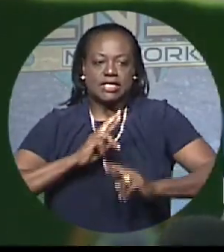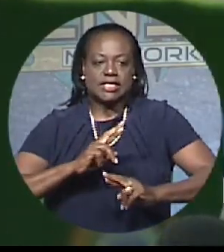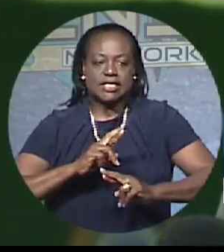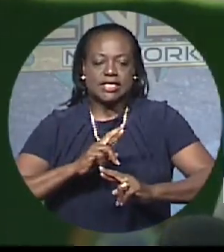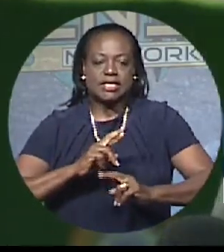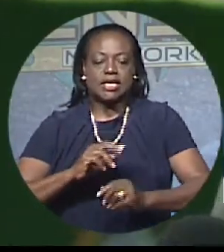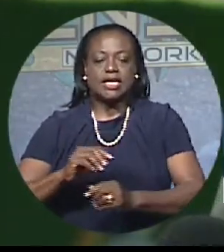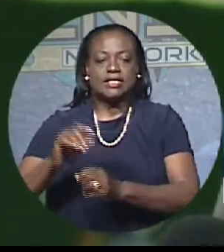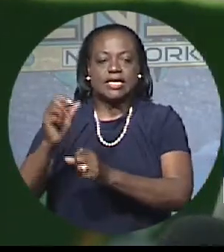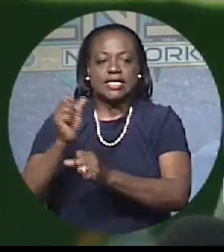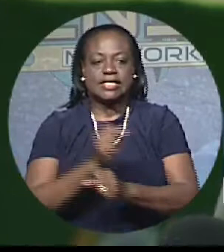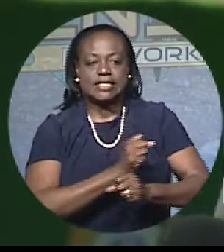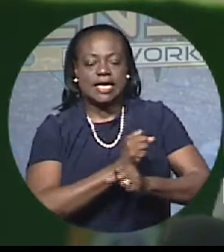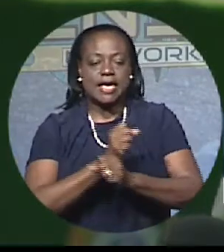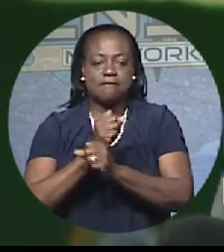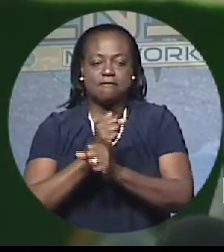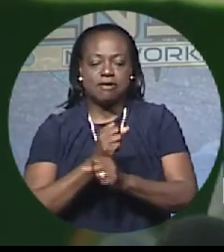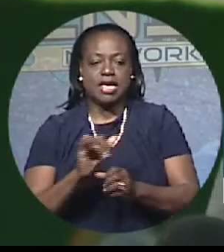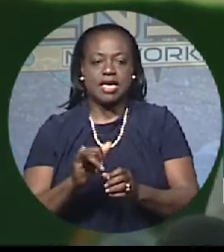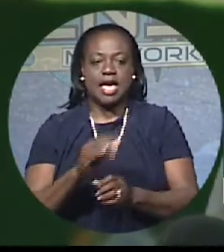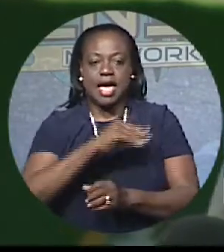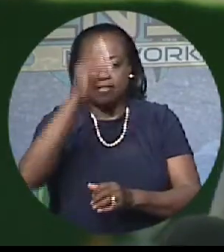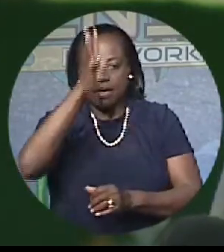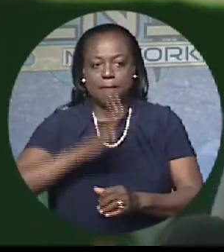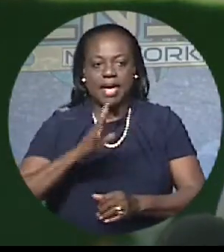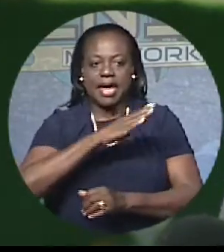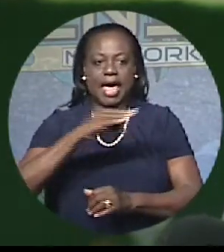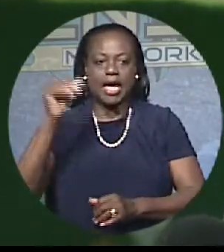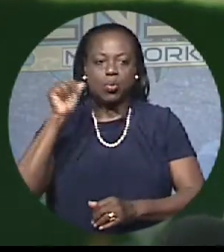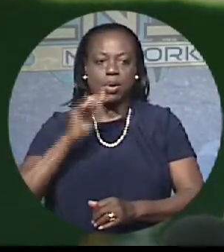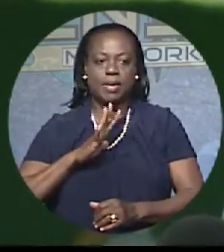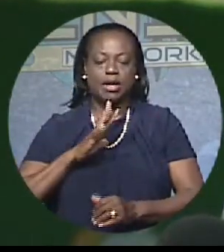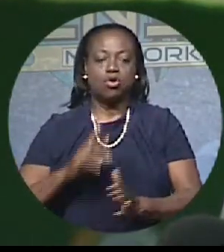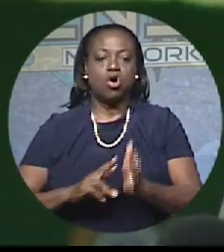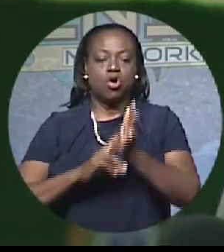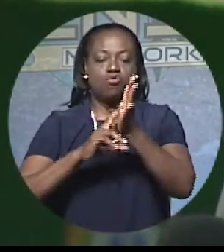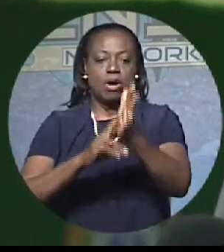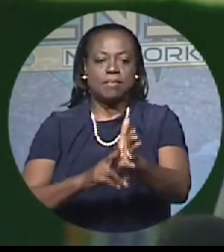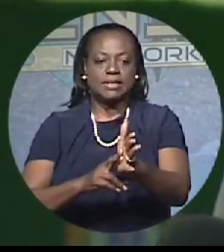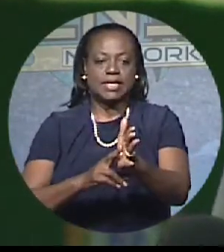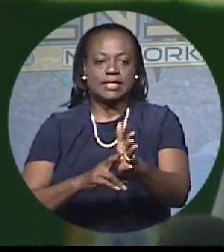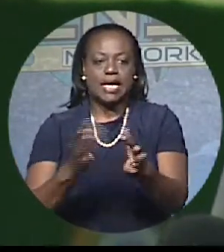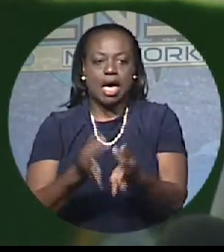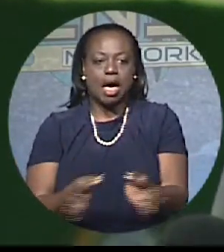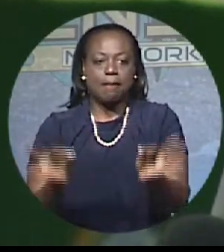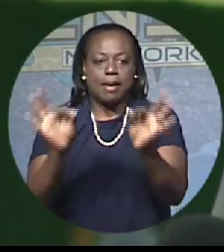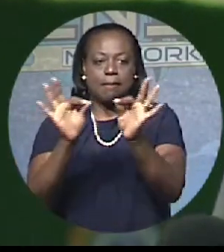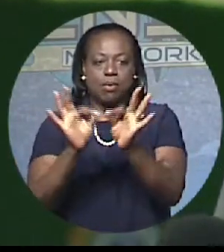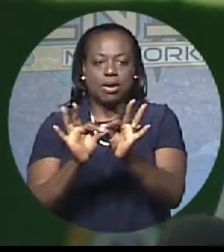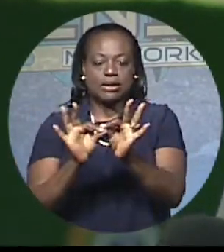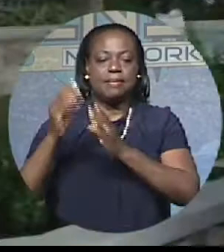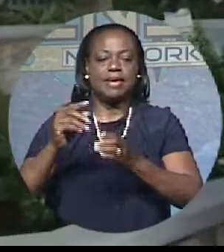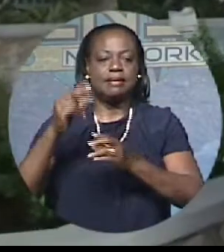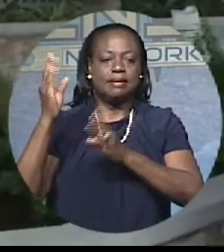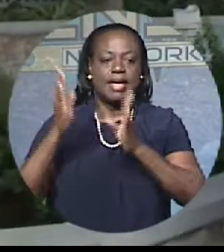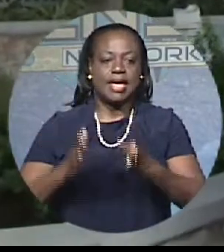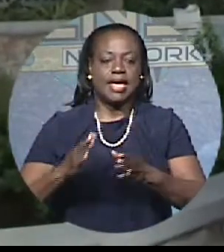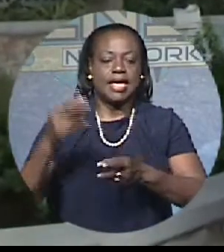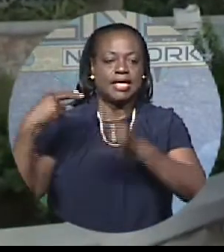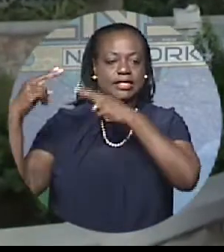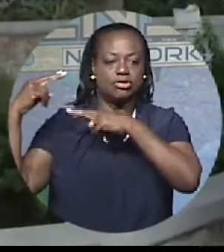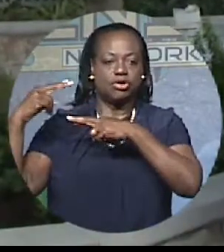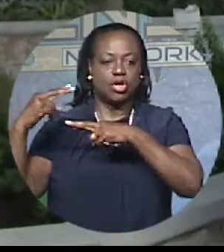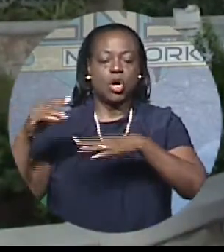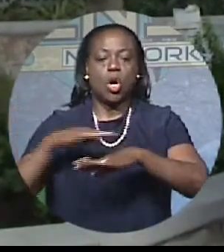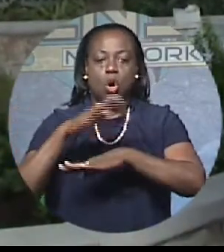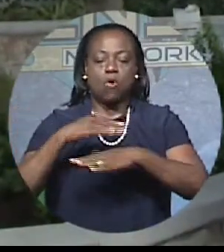his comrades, both men and women, represent a pivotally important episode in Bahamian history. Over the next few